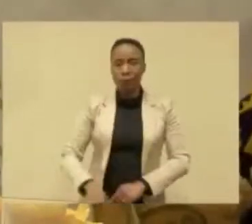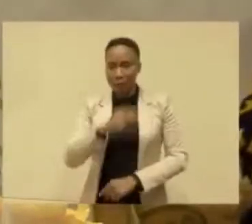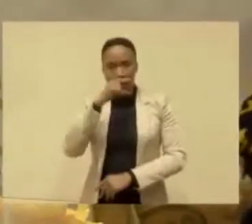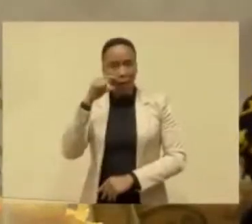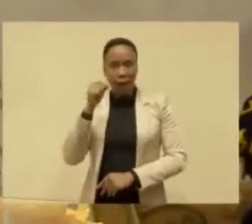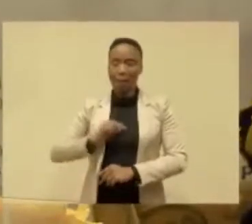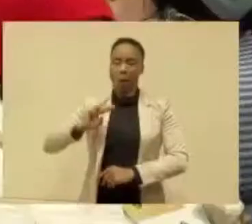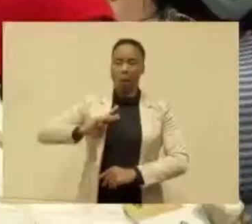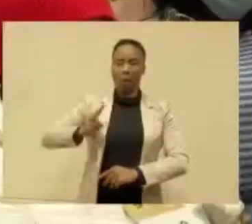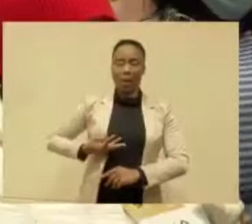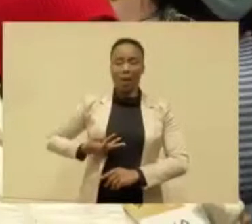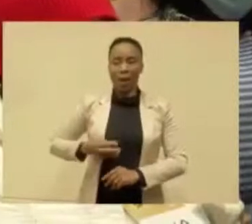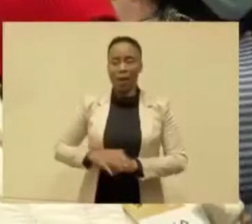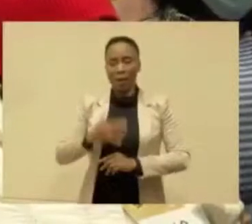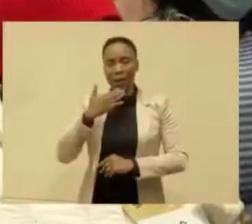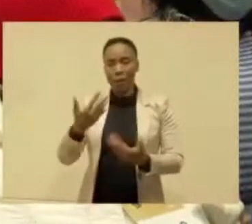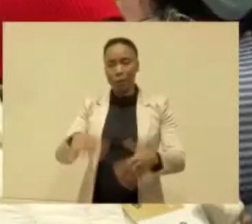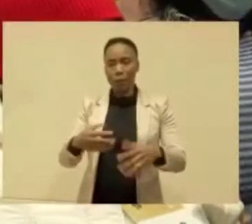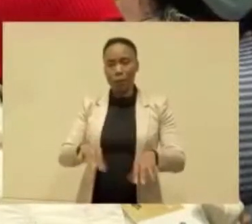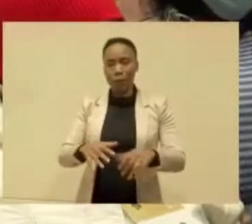thank you very much